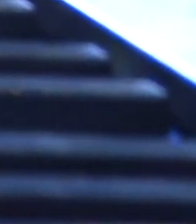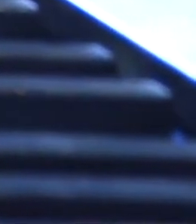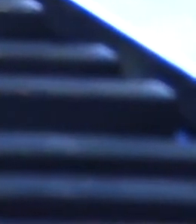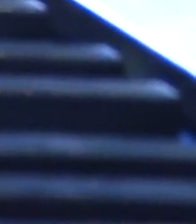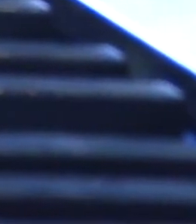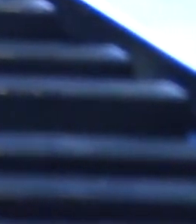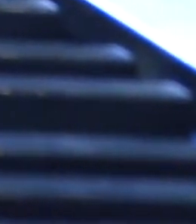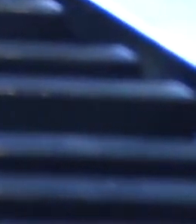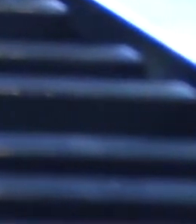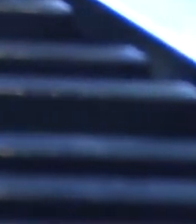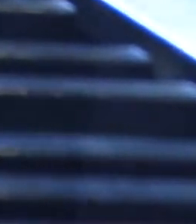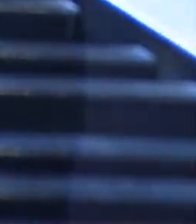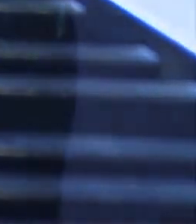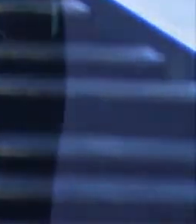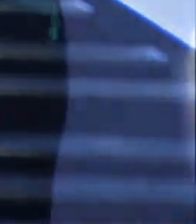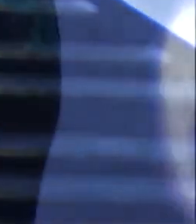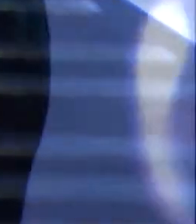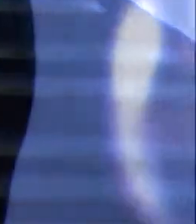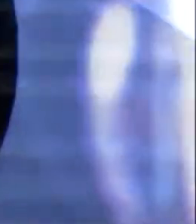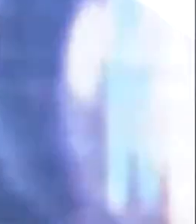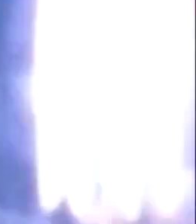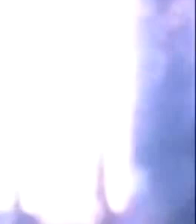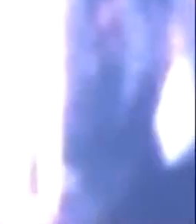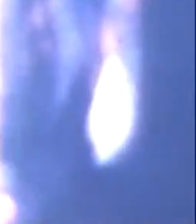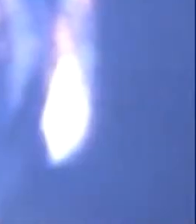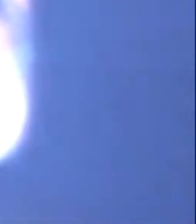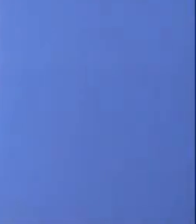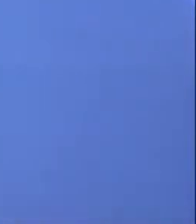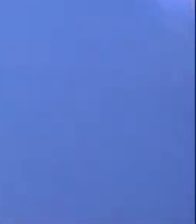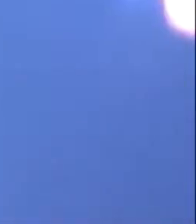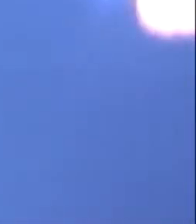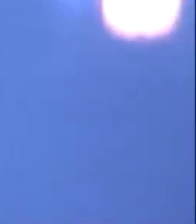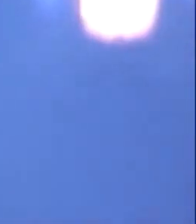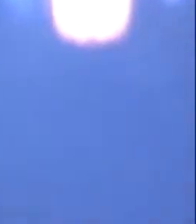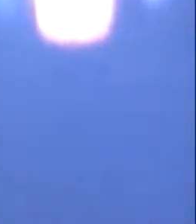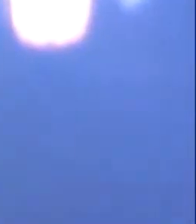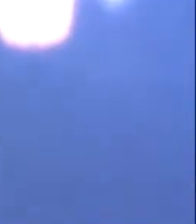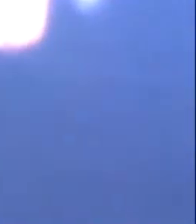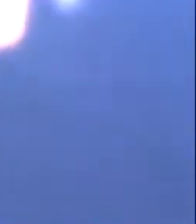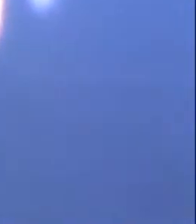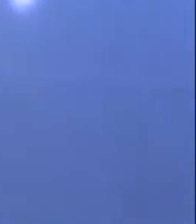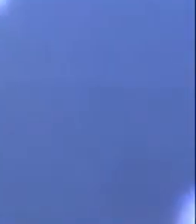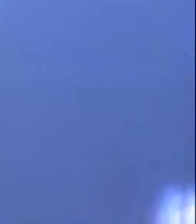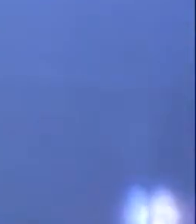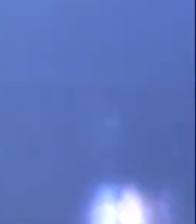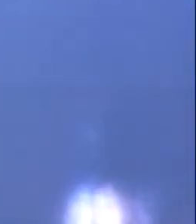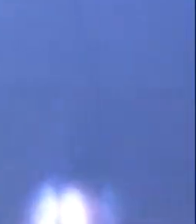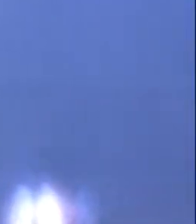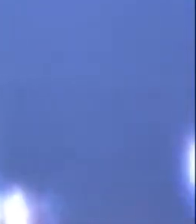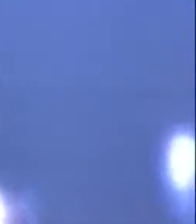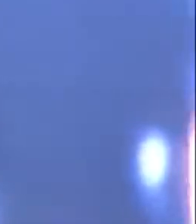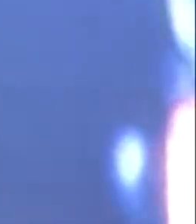Many things you were on earth, a holy king, a